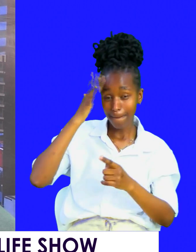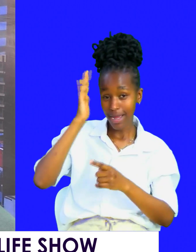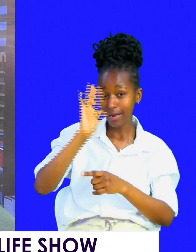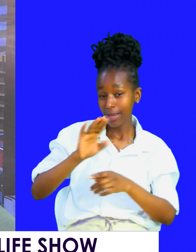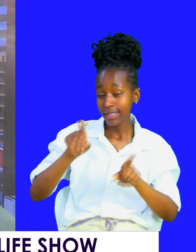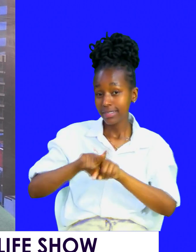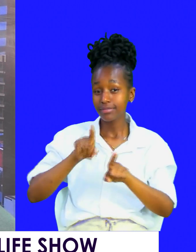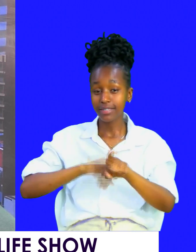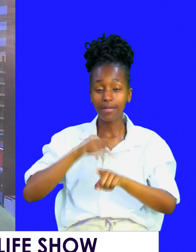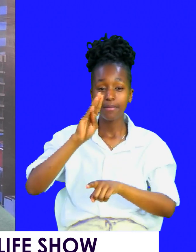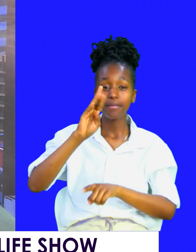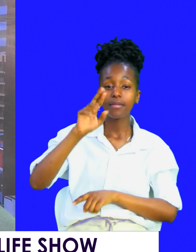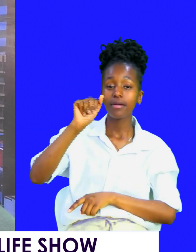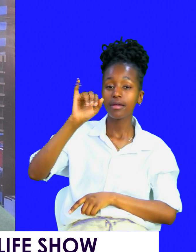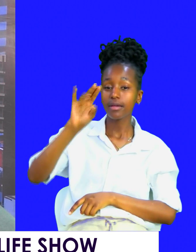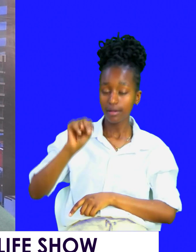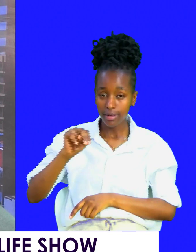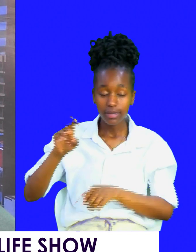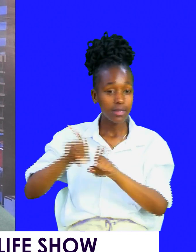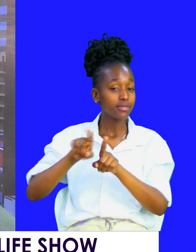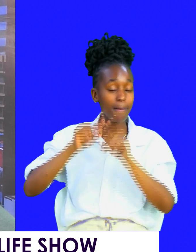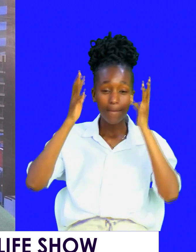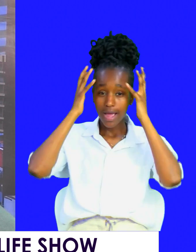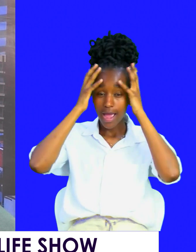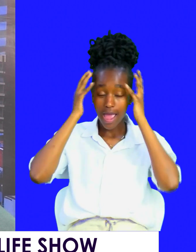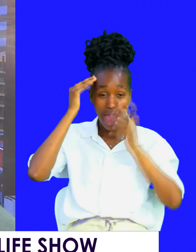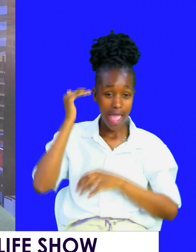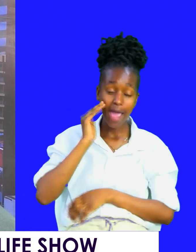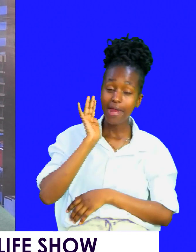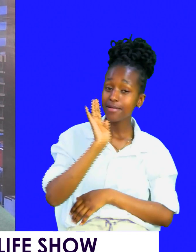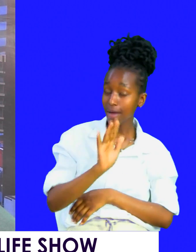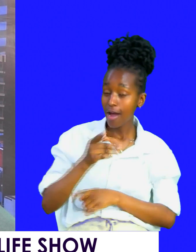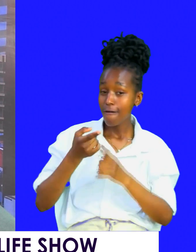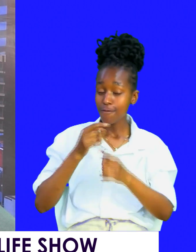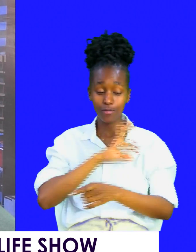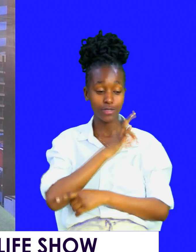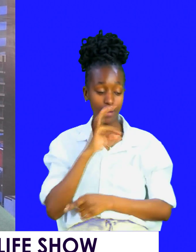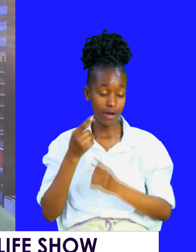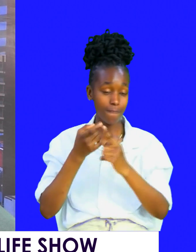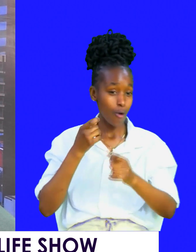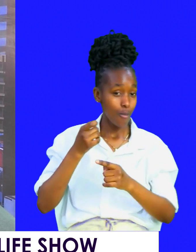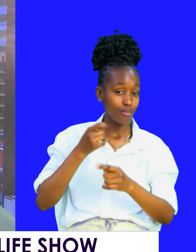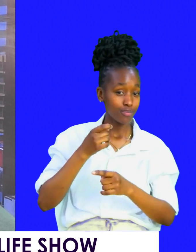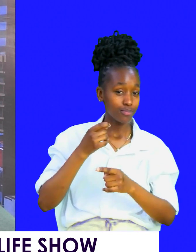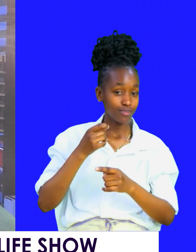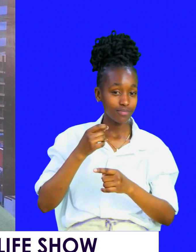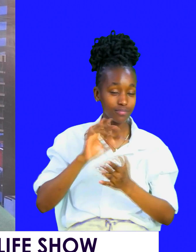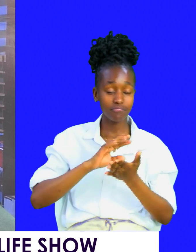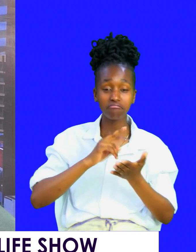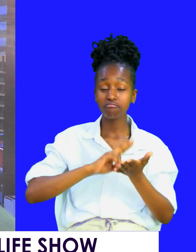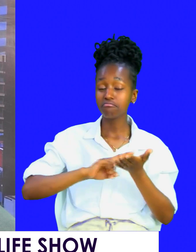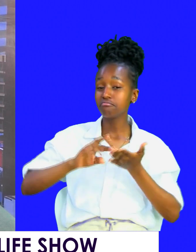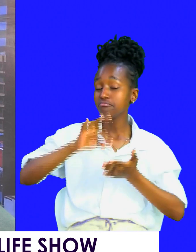your head. It starts from your spirit, from your soul. It starts from that area